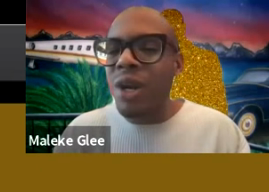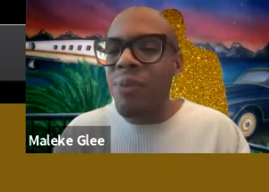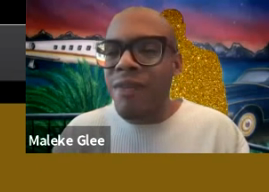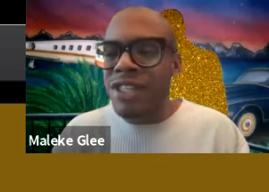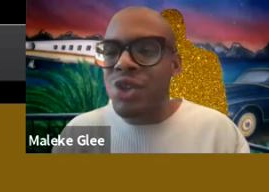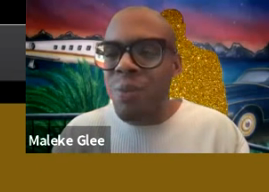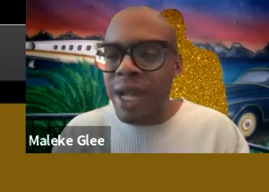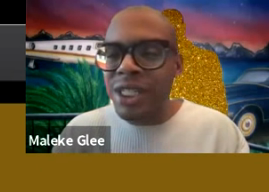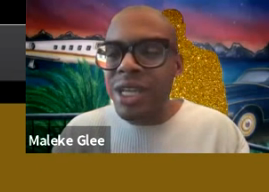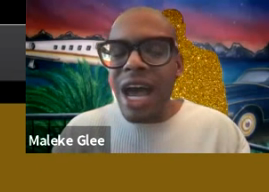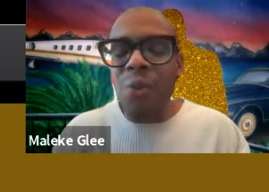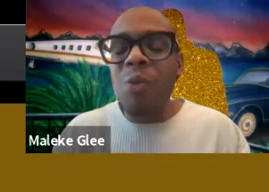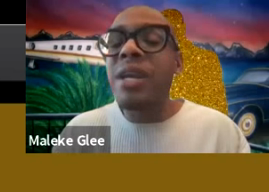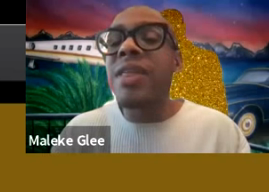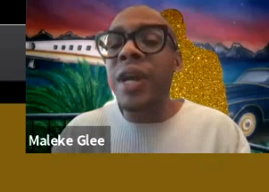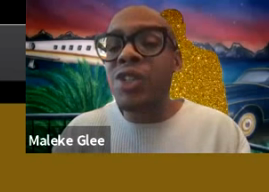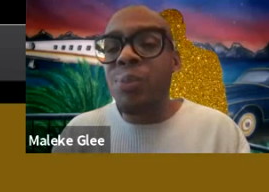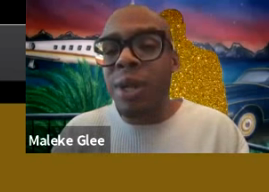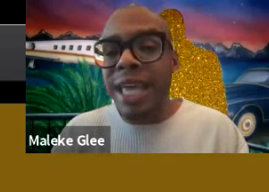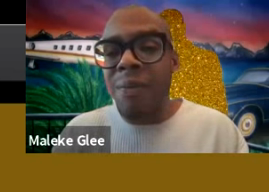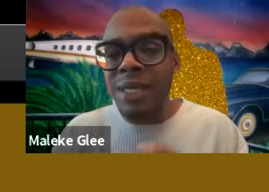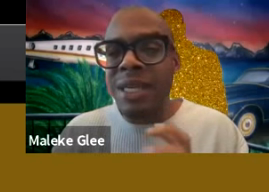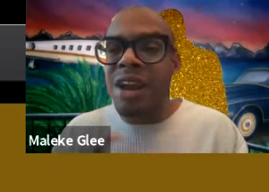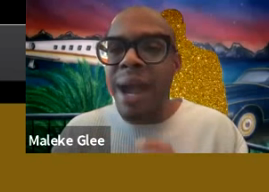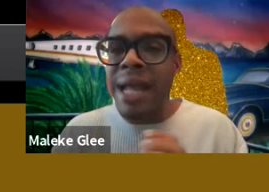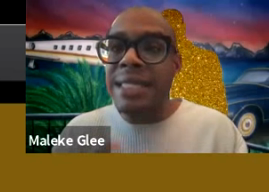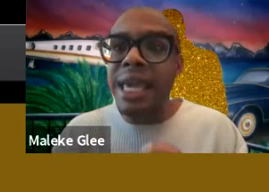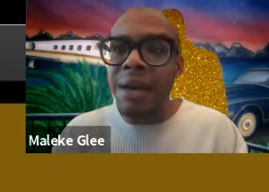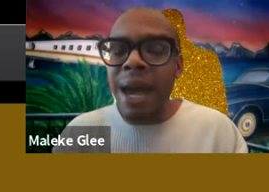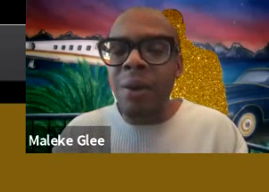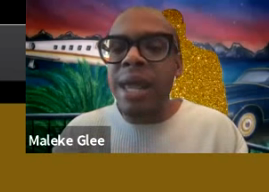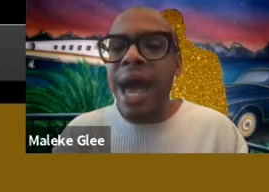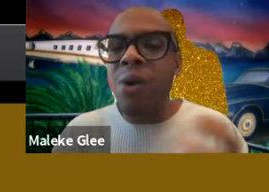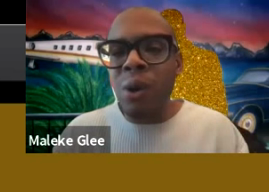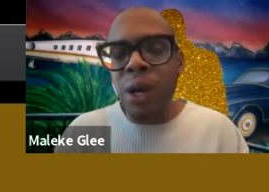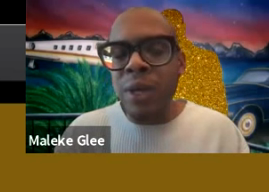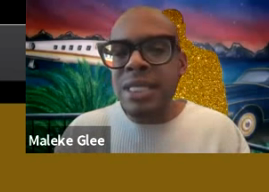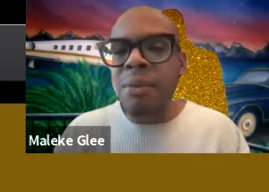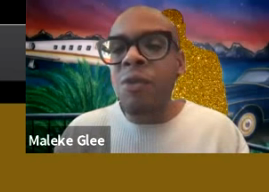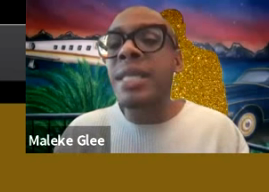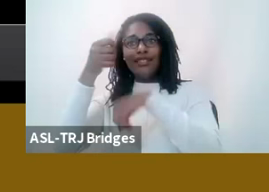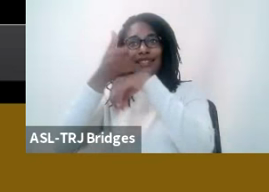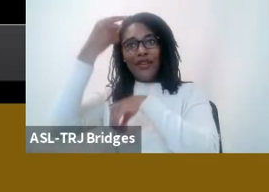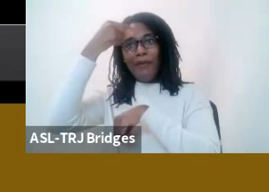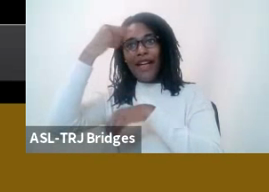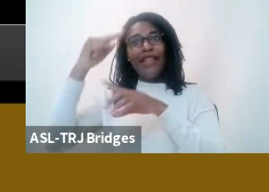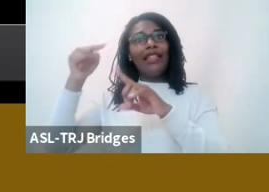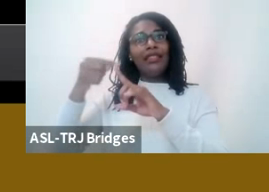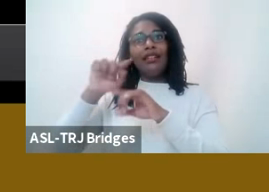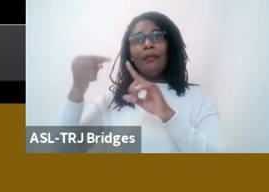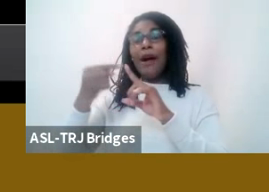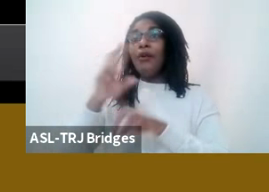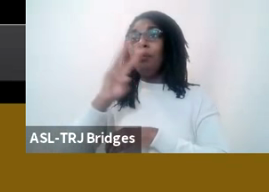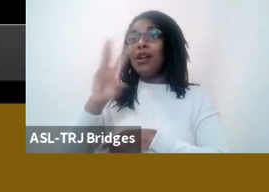I don't want to preface too much, will be another entry point to help us get our minds thinking about how go-go and some of West African cultures